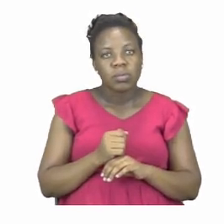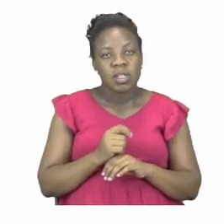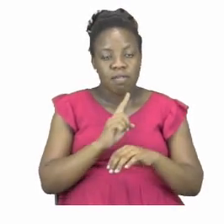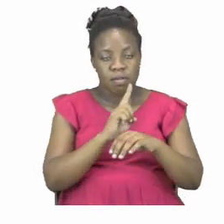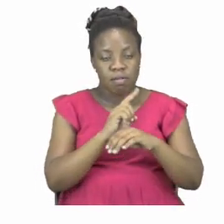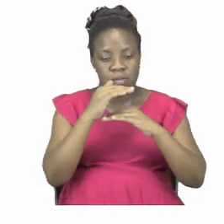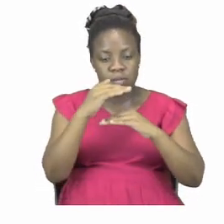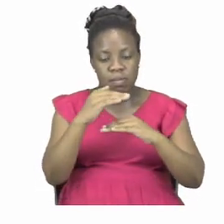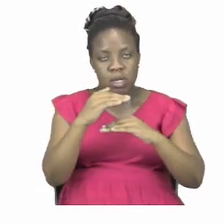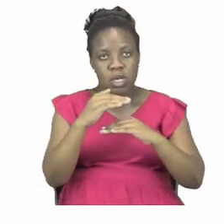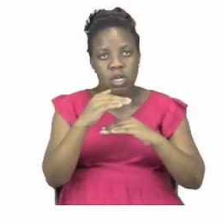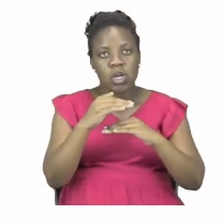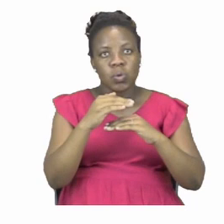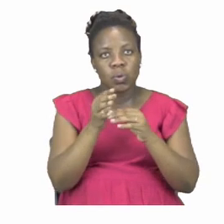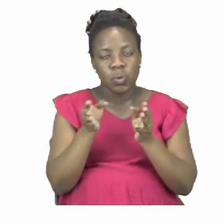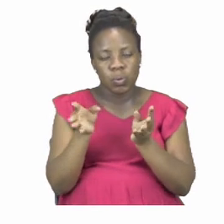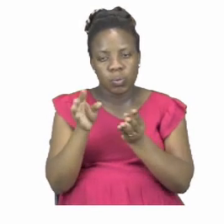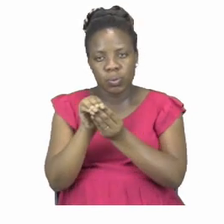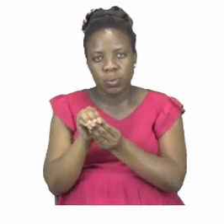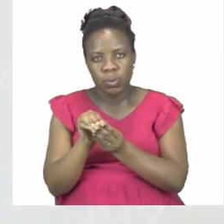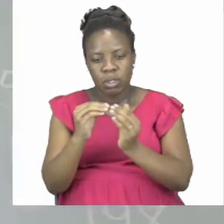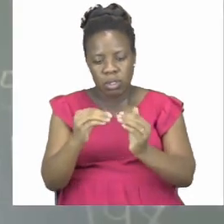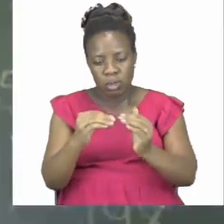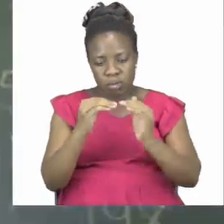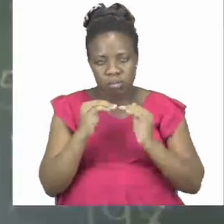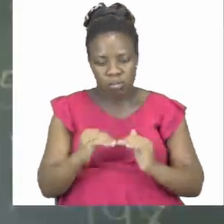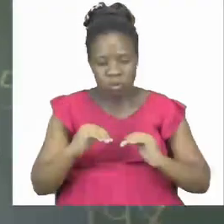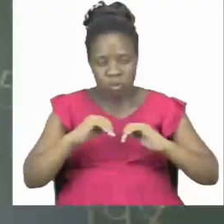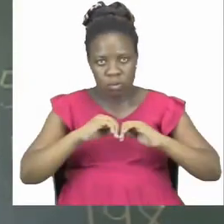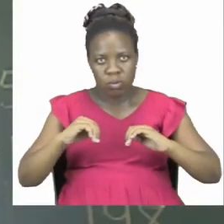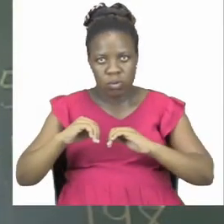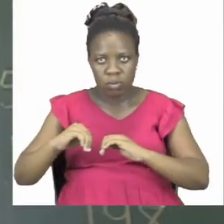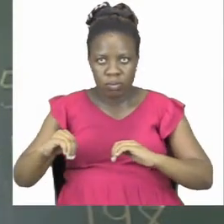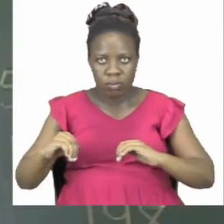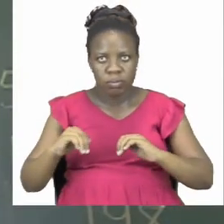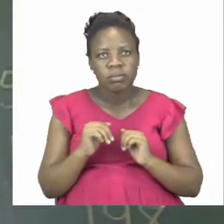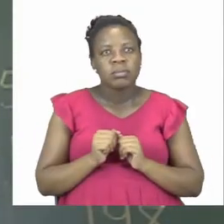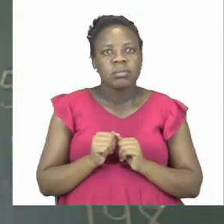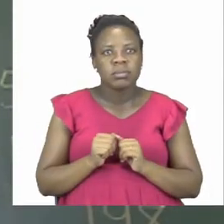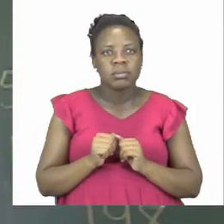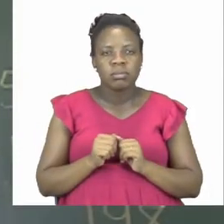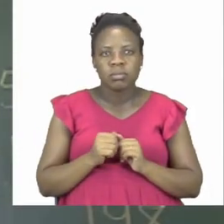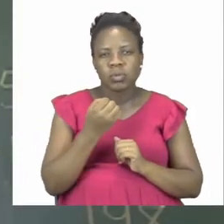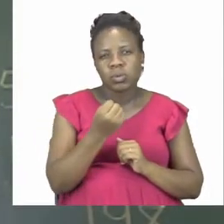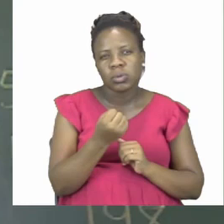down. Let's take a look at the one we have done on the board. Now, the number that you can see here